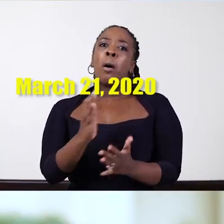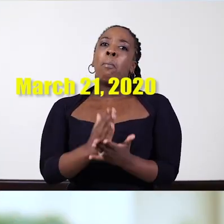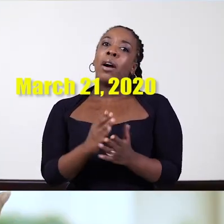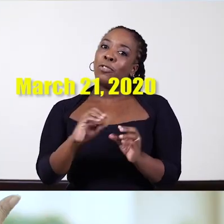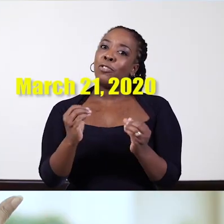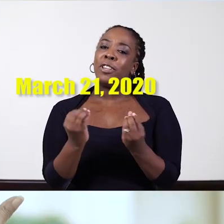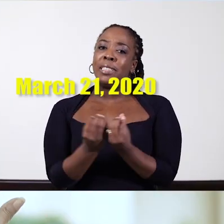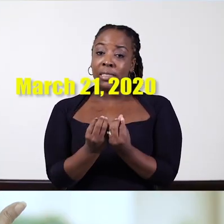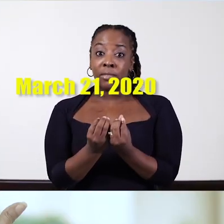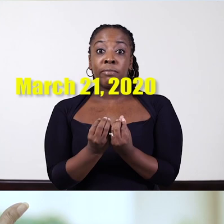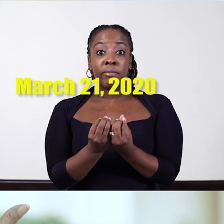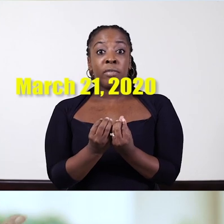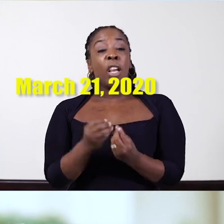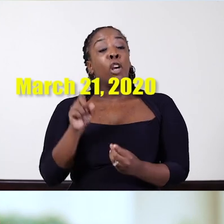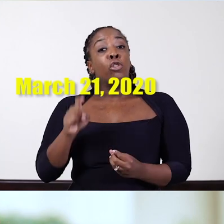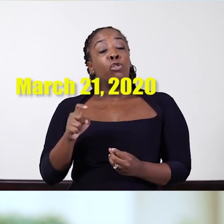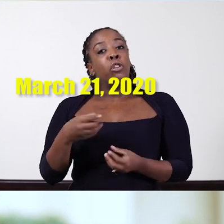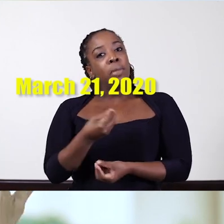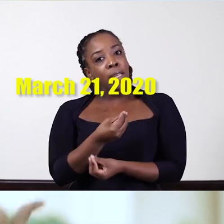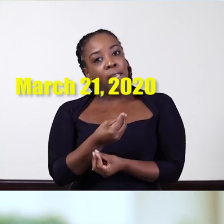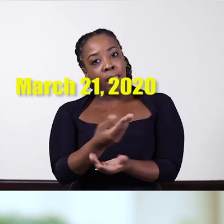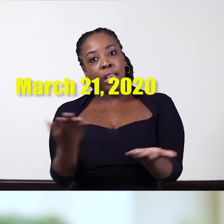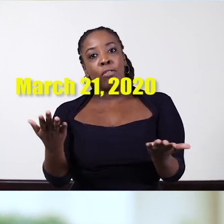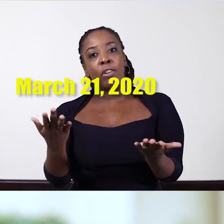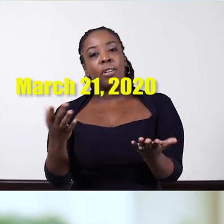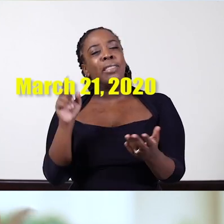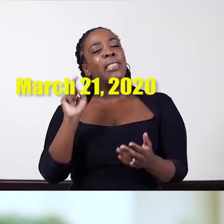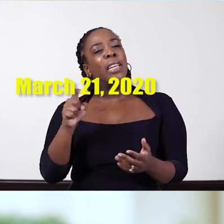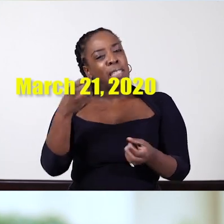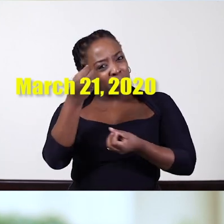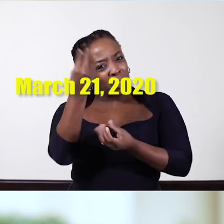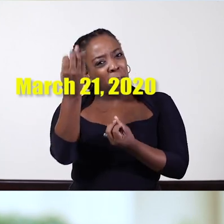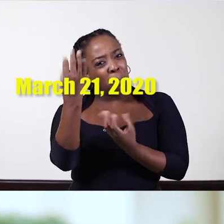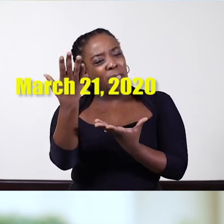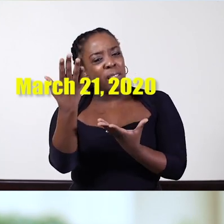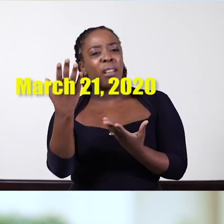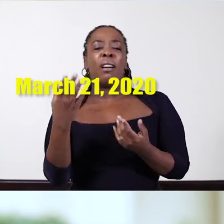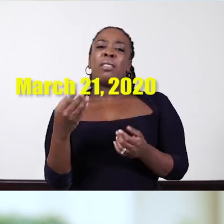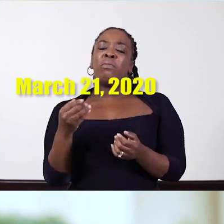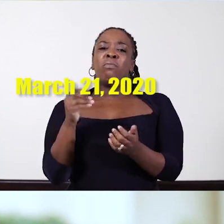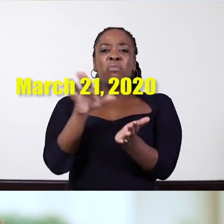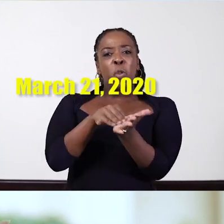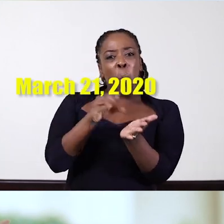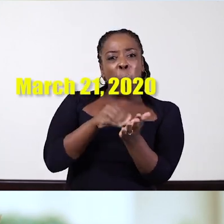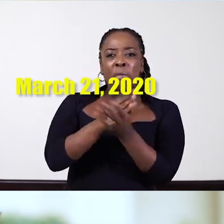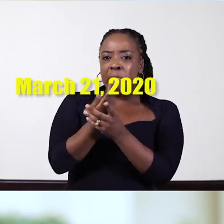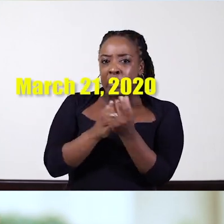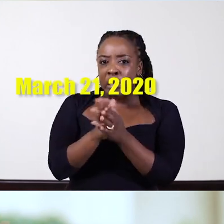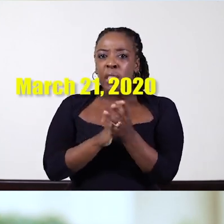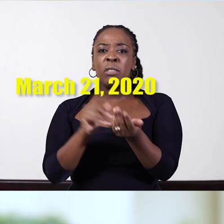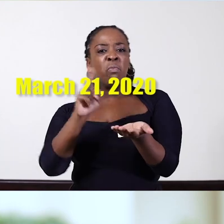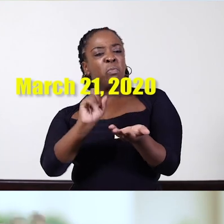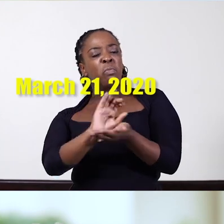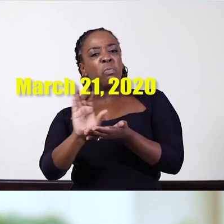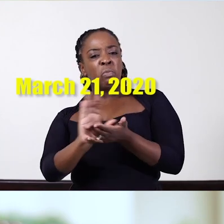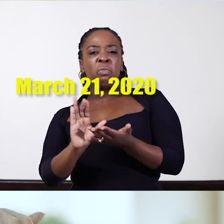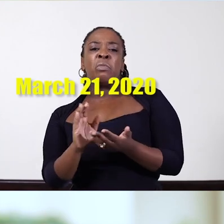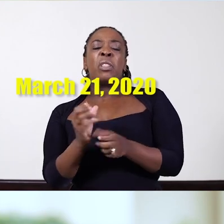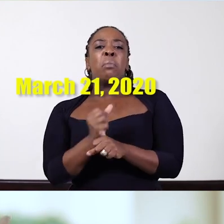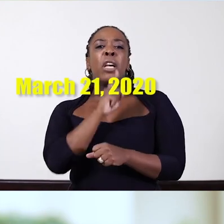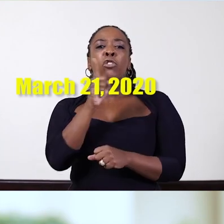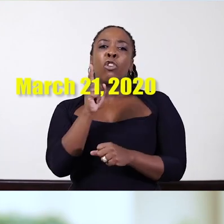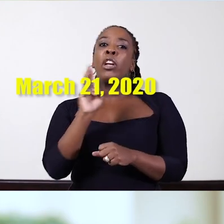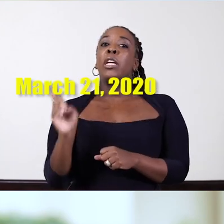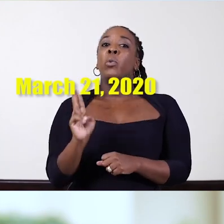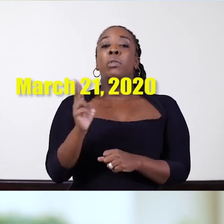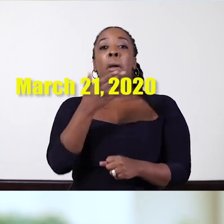organization, and they must be given all the necessary information, tools that they require to ensure that they can utilize the